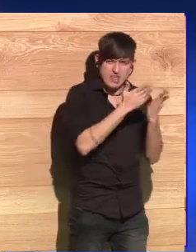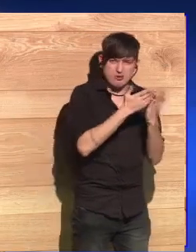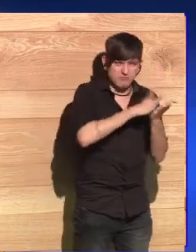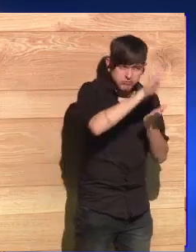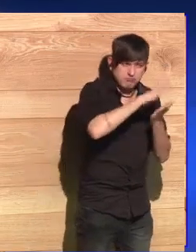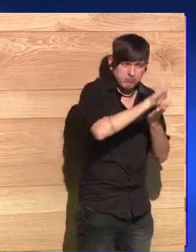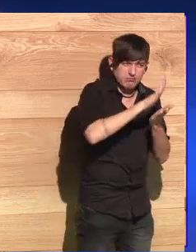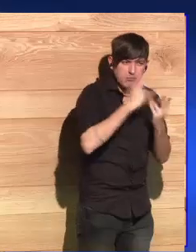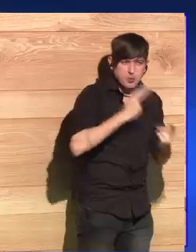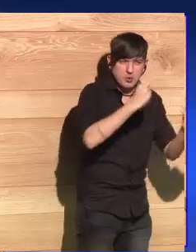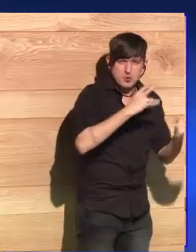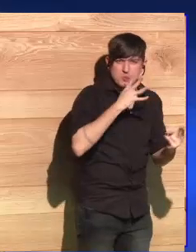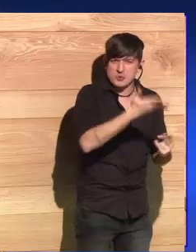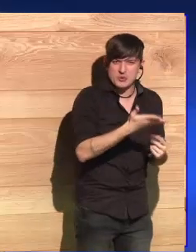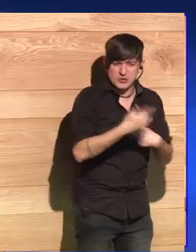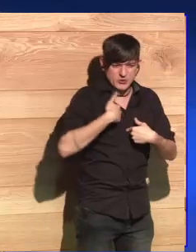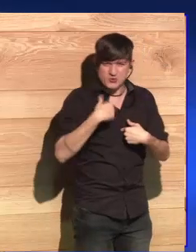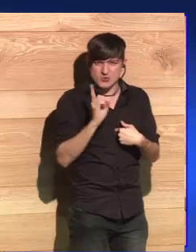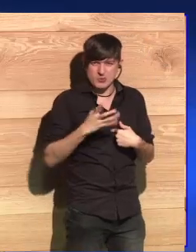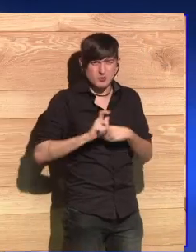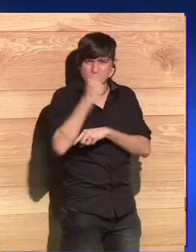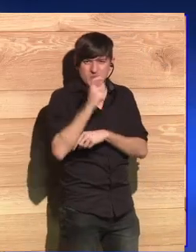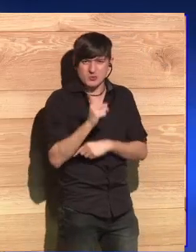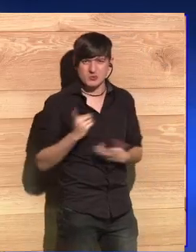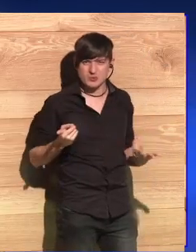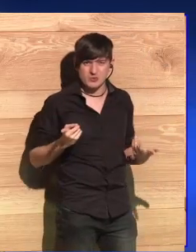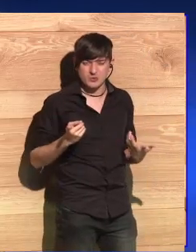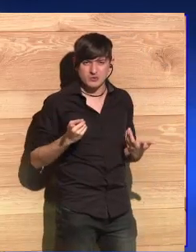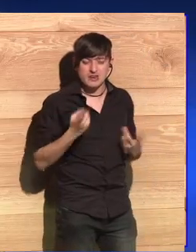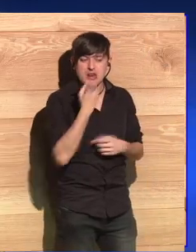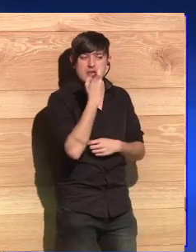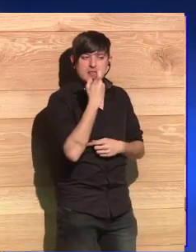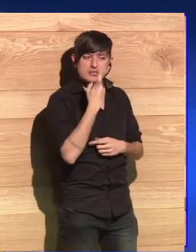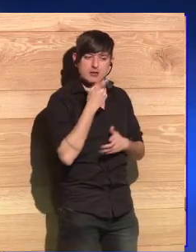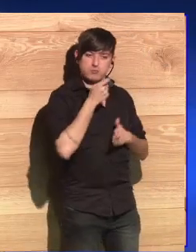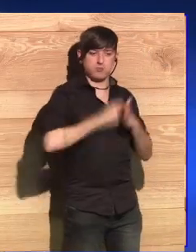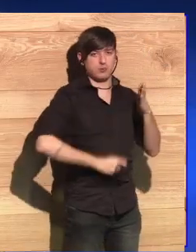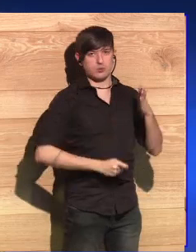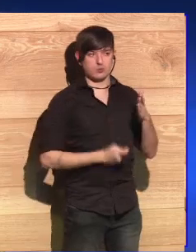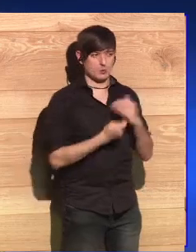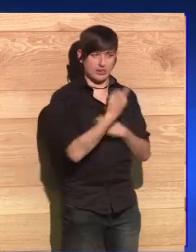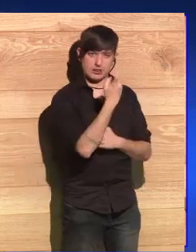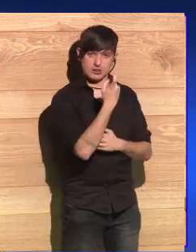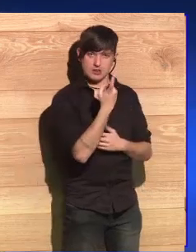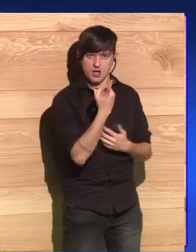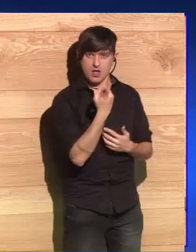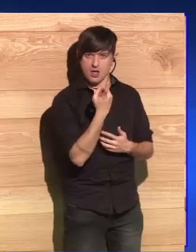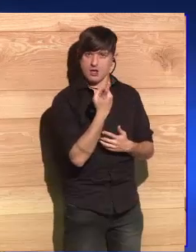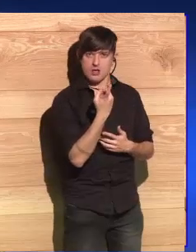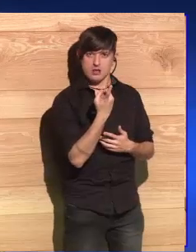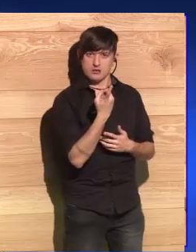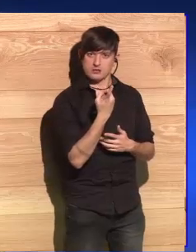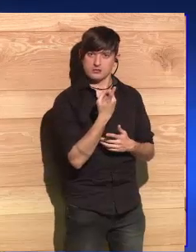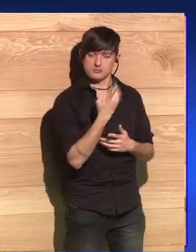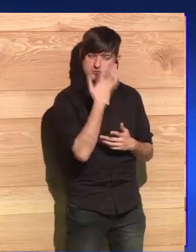to have more discipline for any creative endeavor. I'm sure Alberto has the